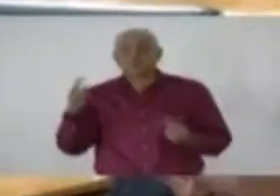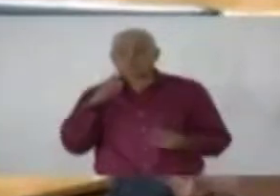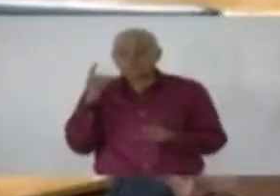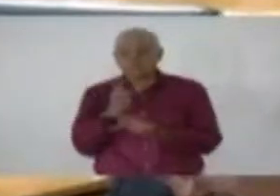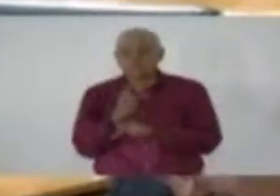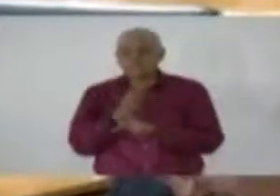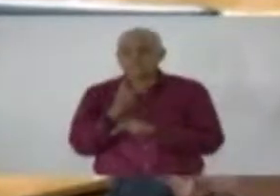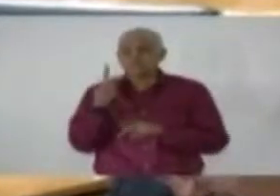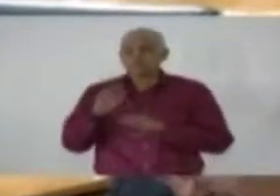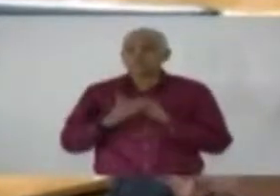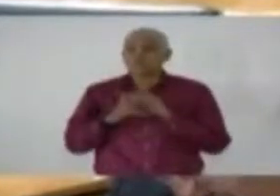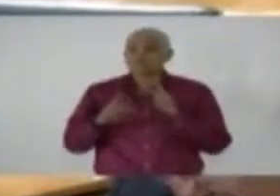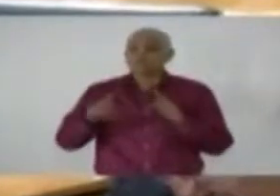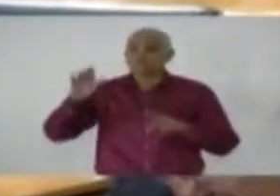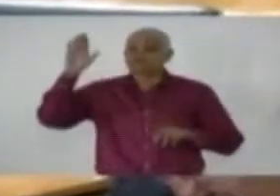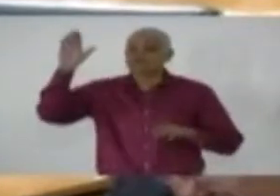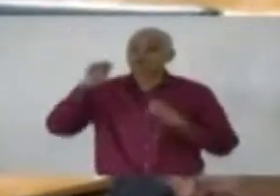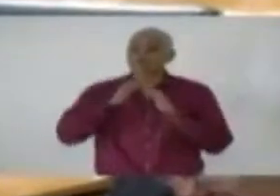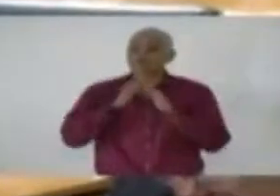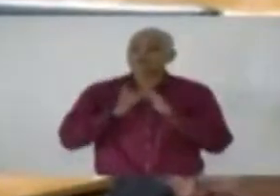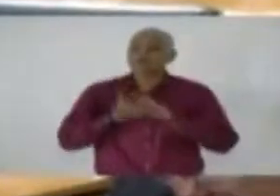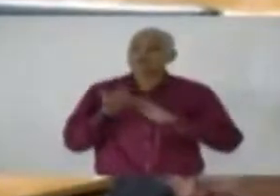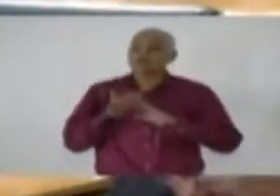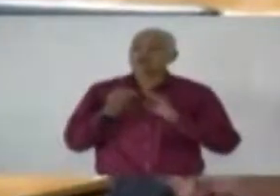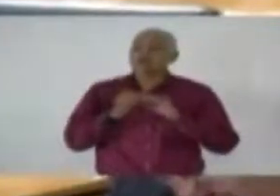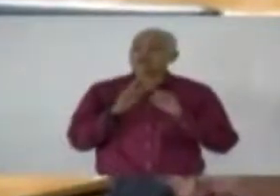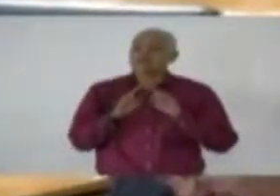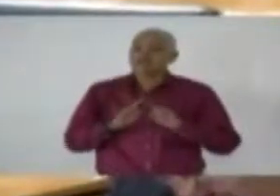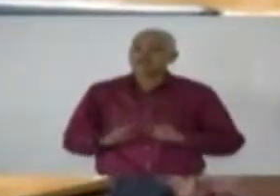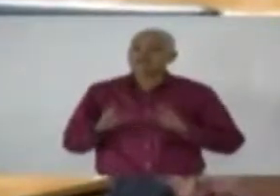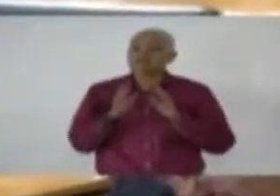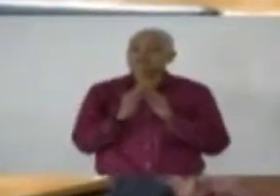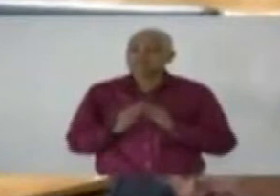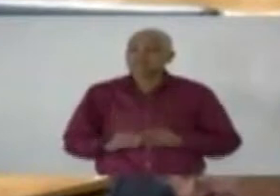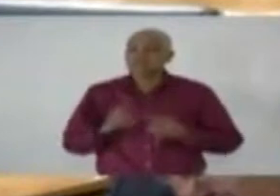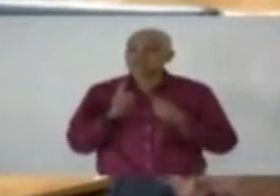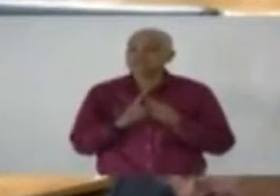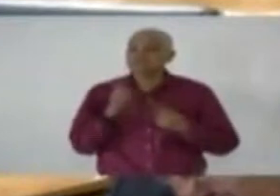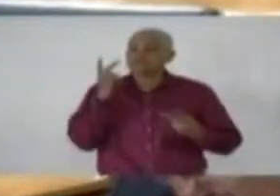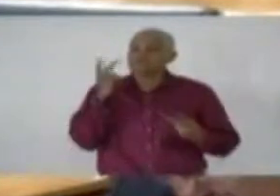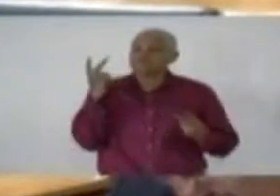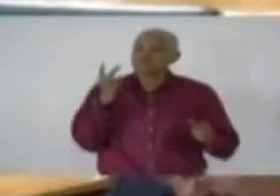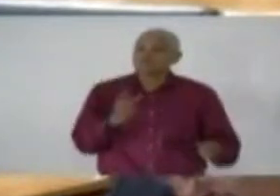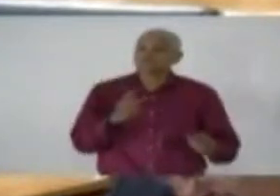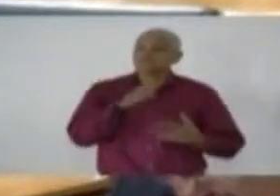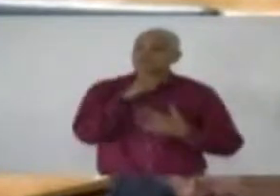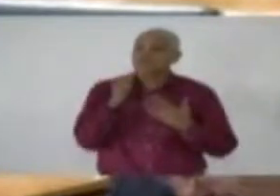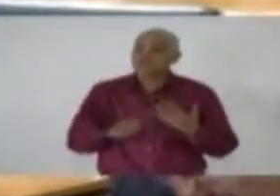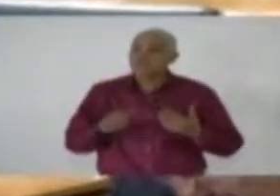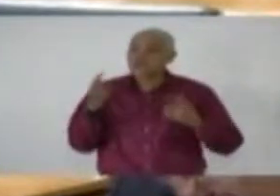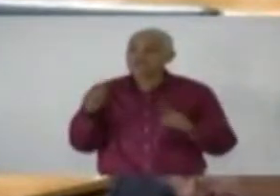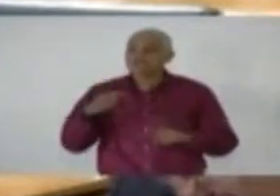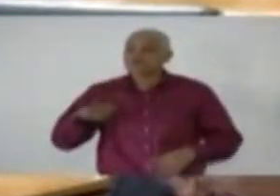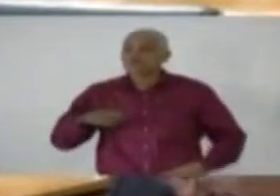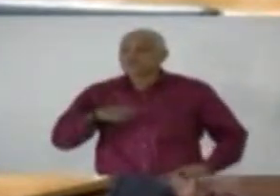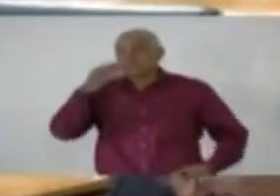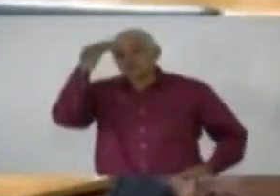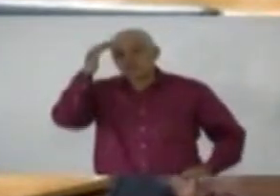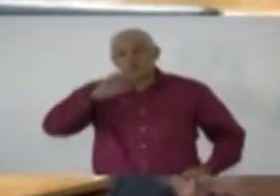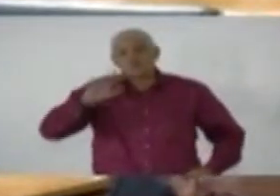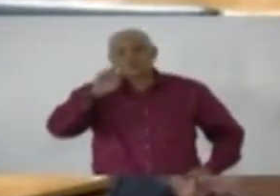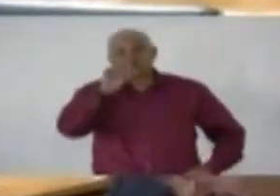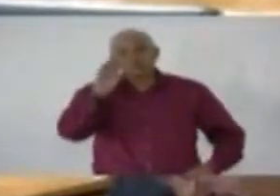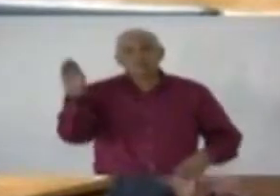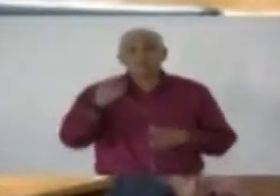that diaspora group together in various meetings and visits and so on. So we know that about $2